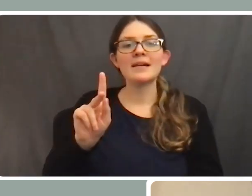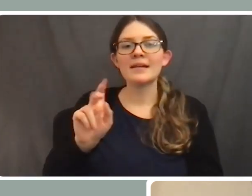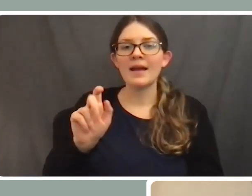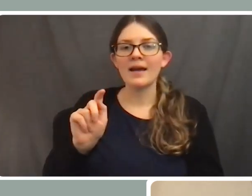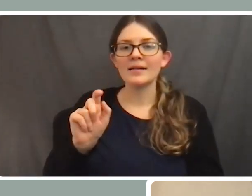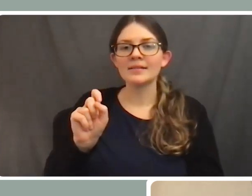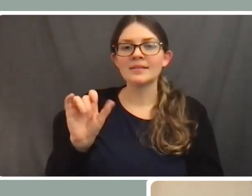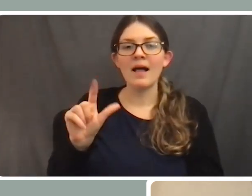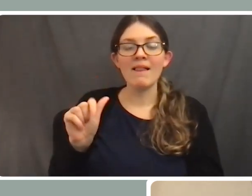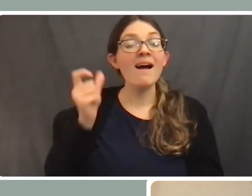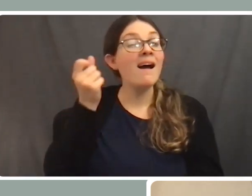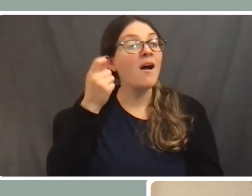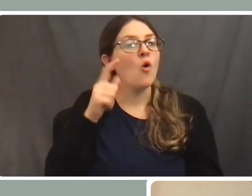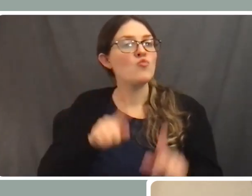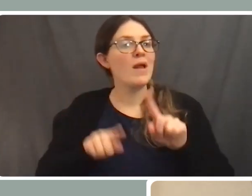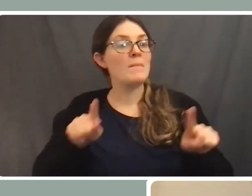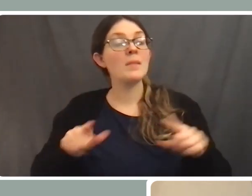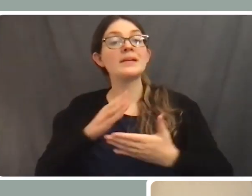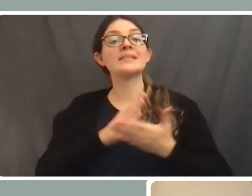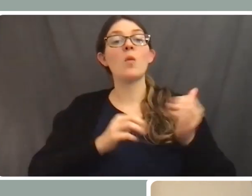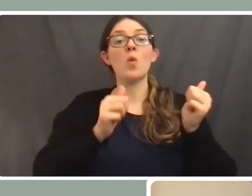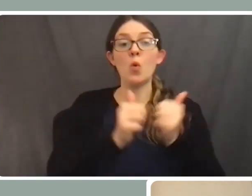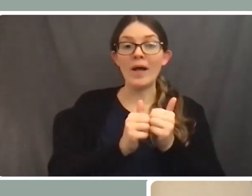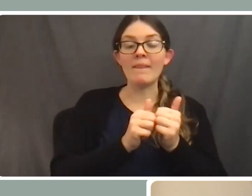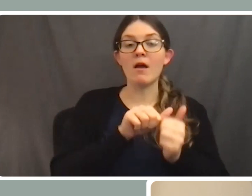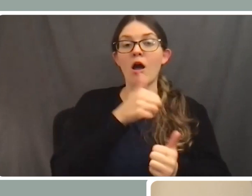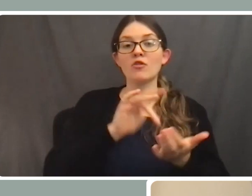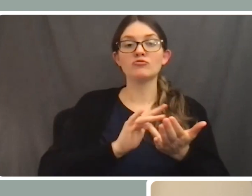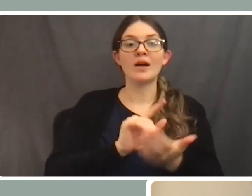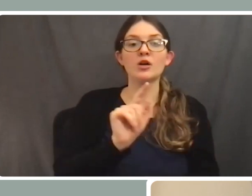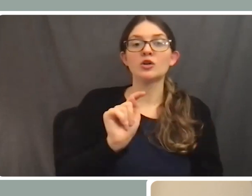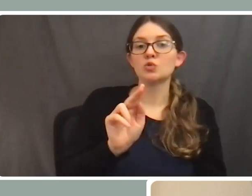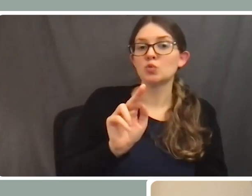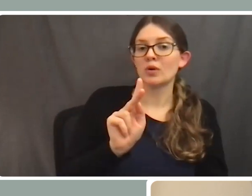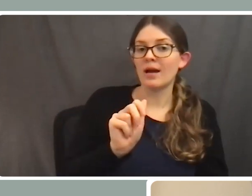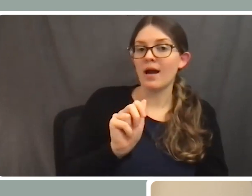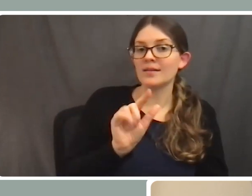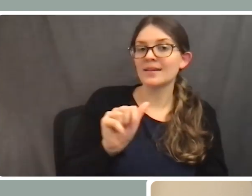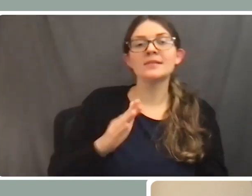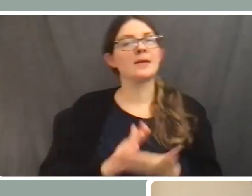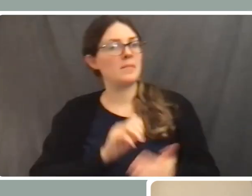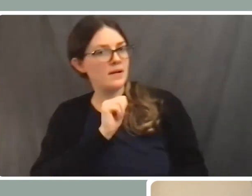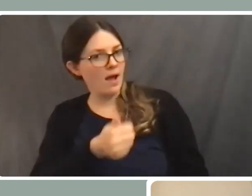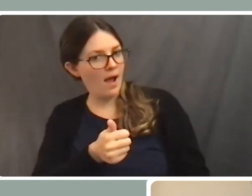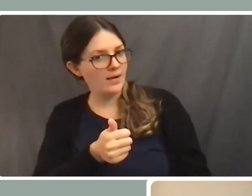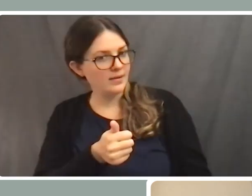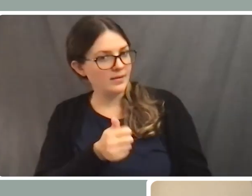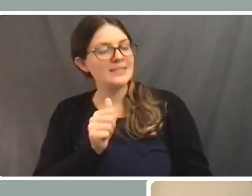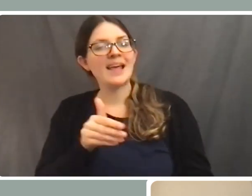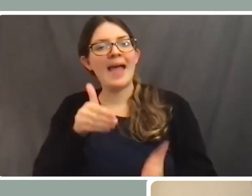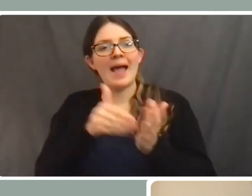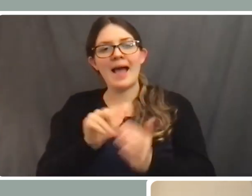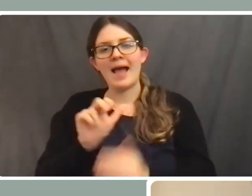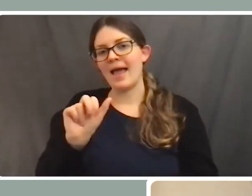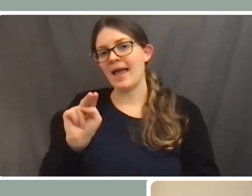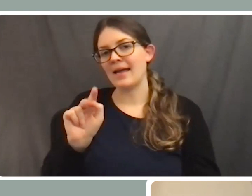randomized to Kadcyla with or without the drug Tucatinib or Tukysa. which is an anti-HER2 pill that has